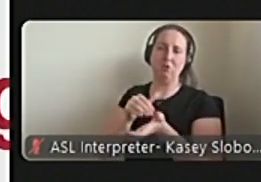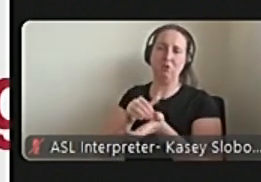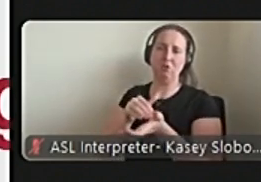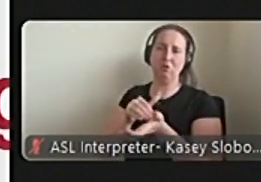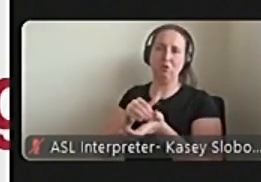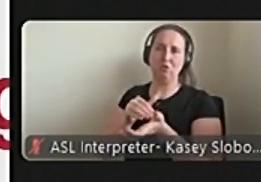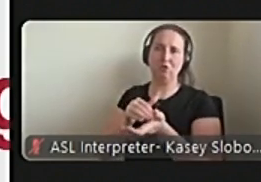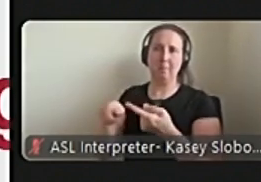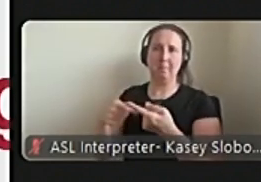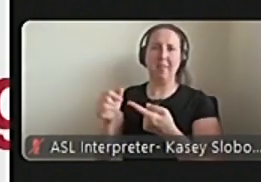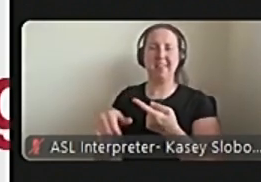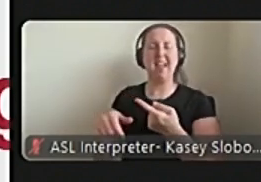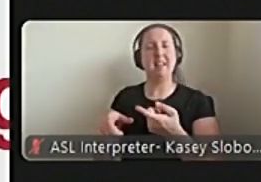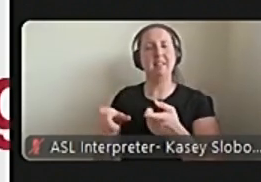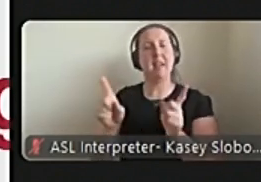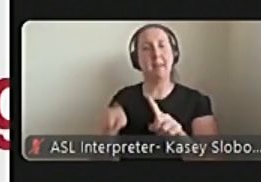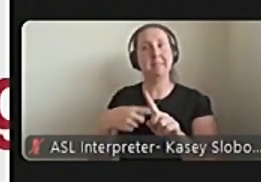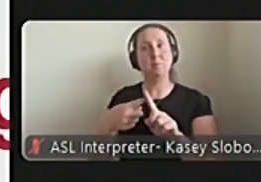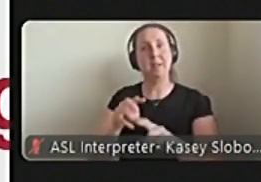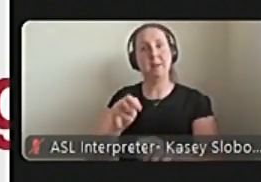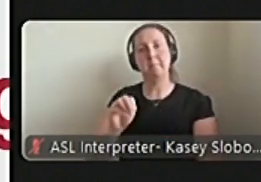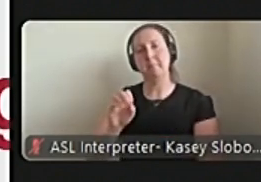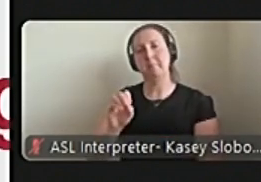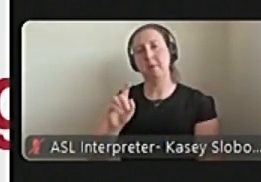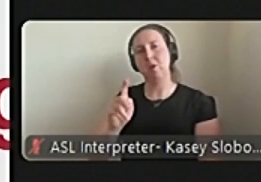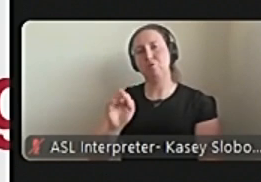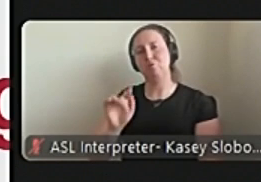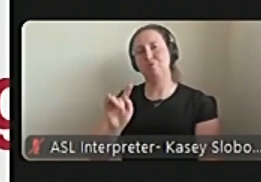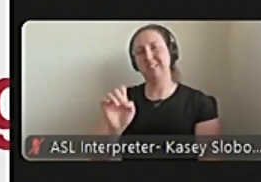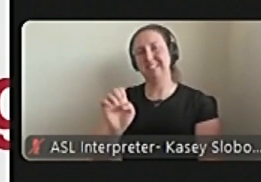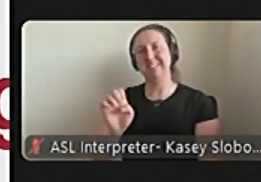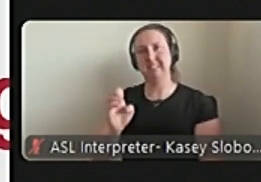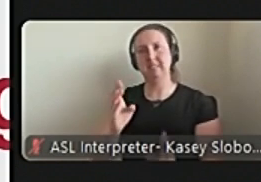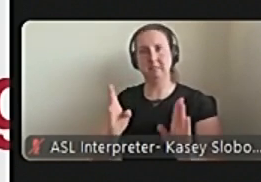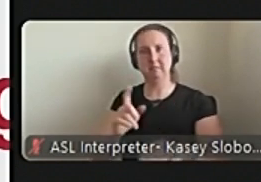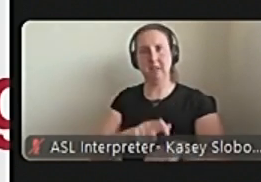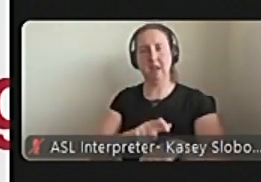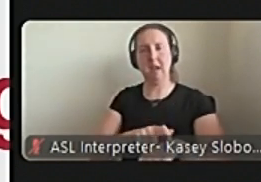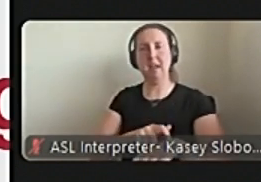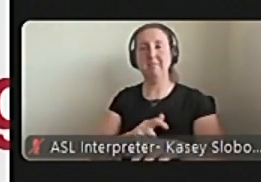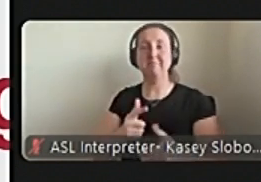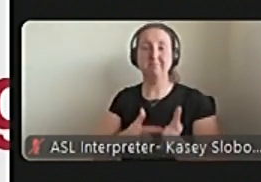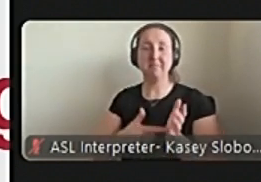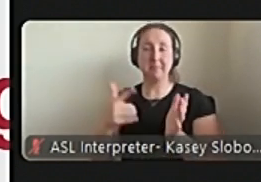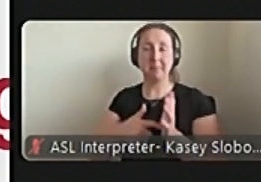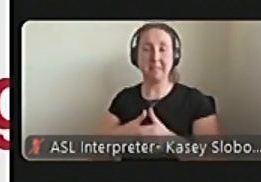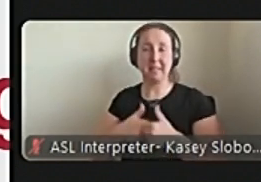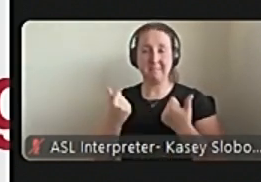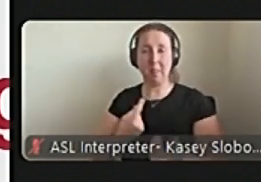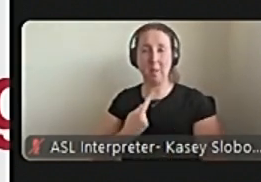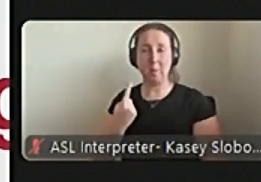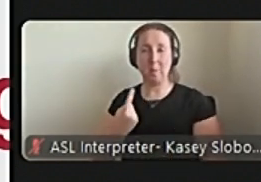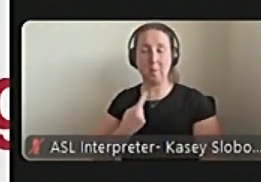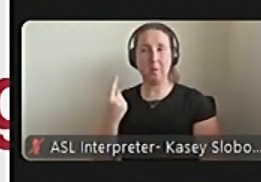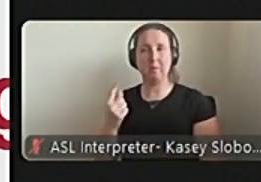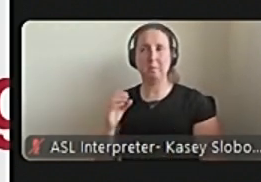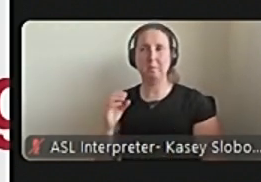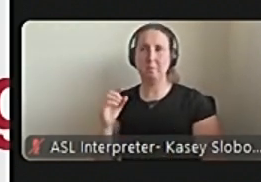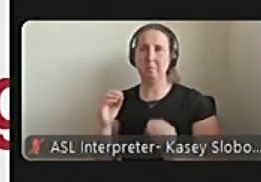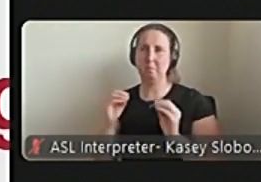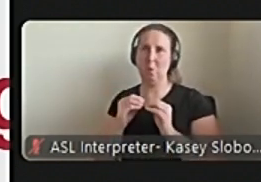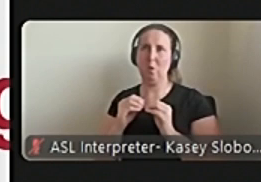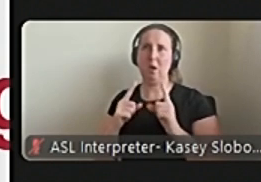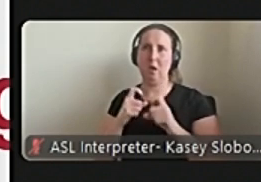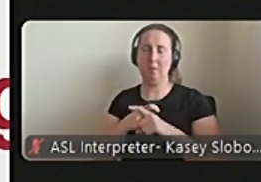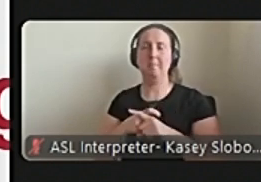stage. And what else is needed? Usually sometimes living alone becomes a little bit more complicated because those safety issues start to